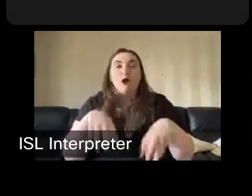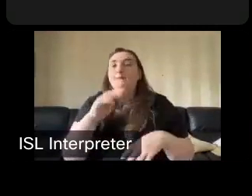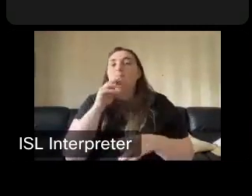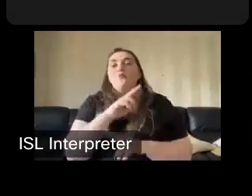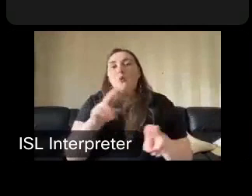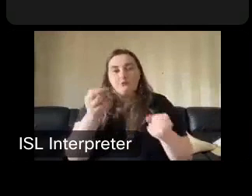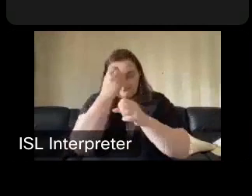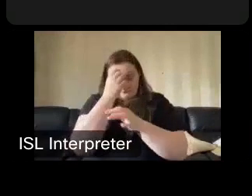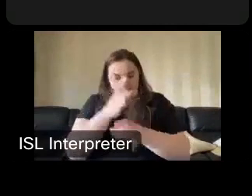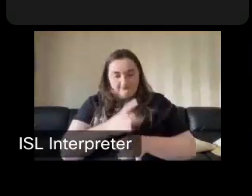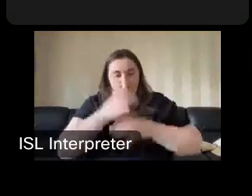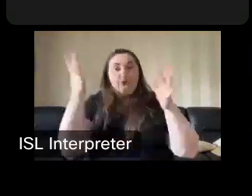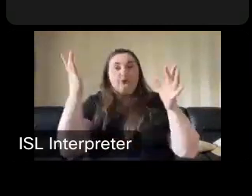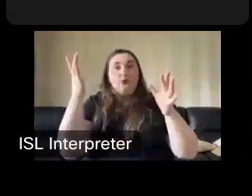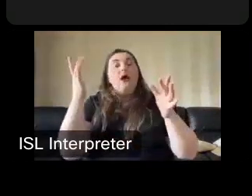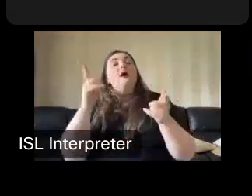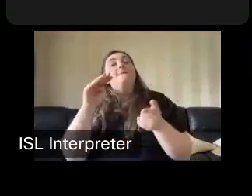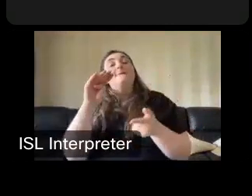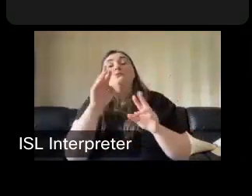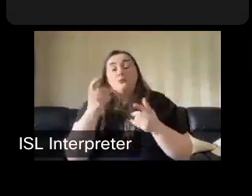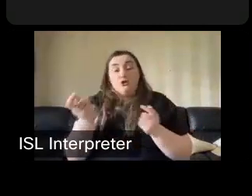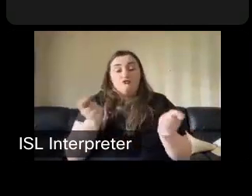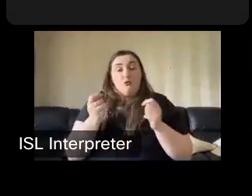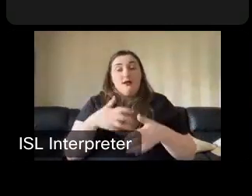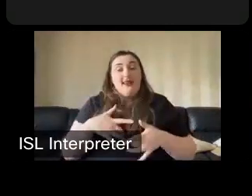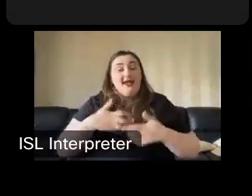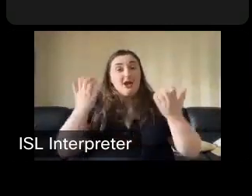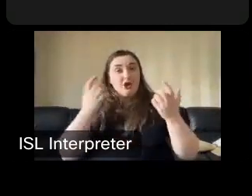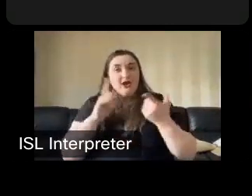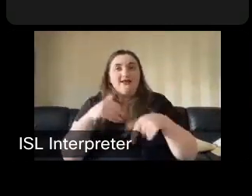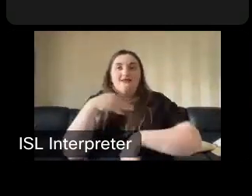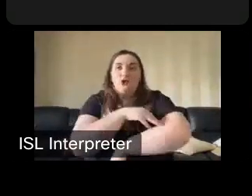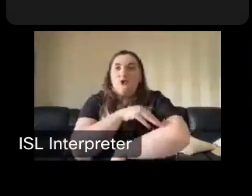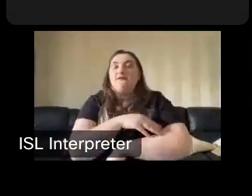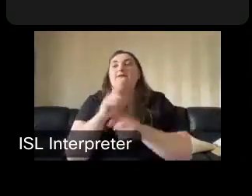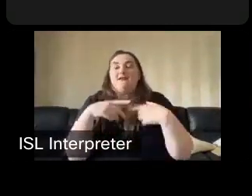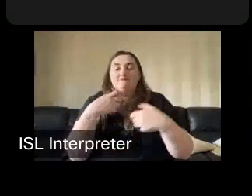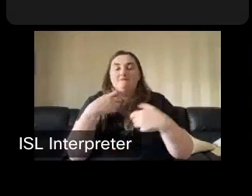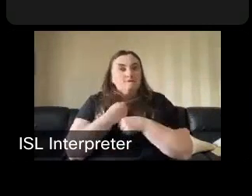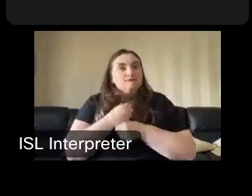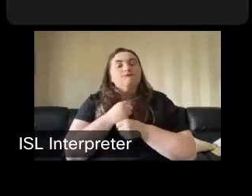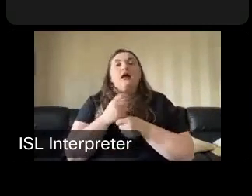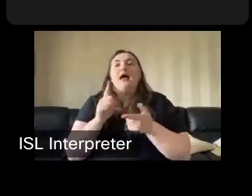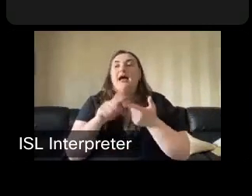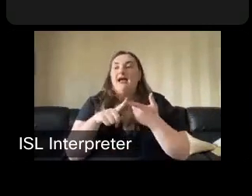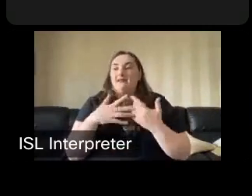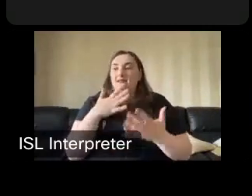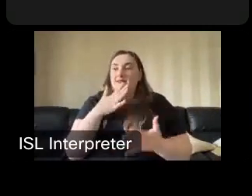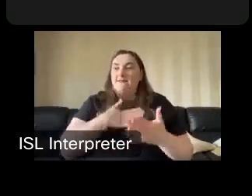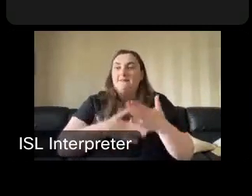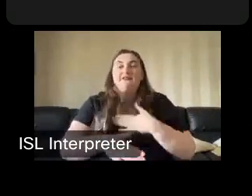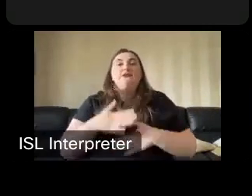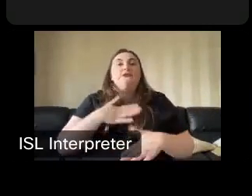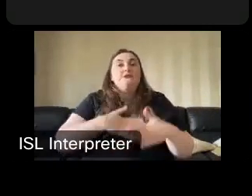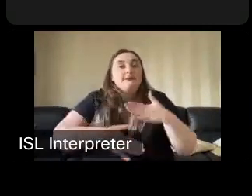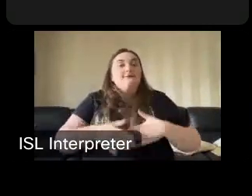head. And that you control your anger and your irritation and your frustration and your impatience. If you